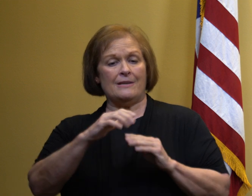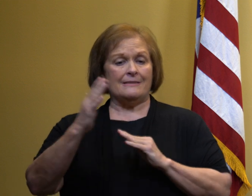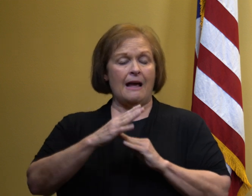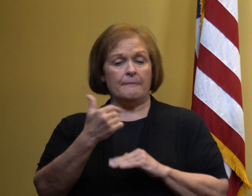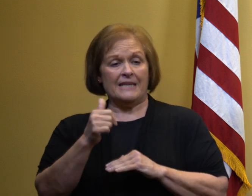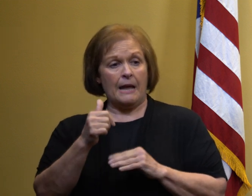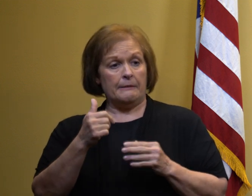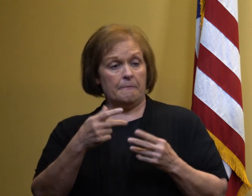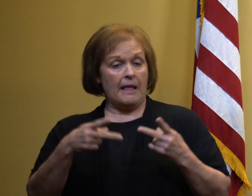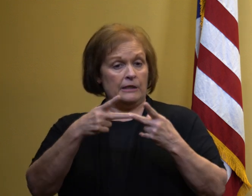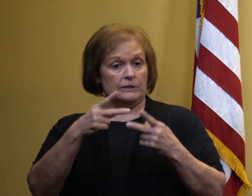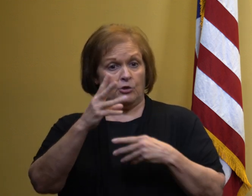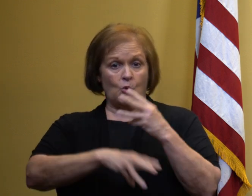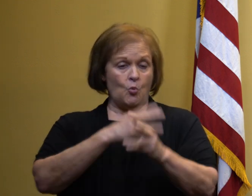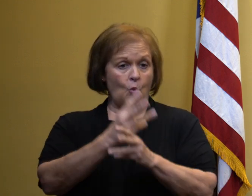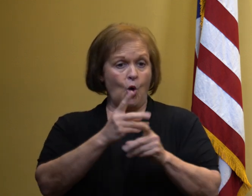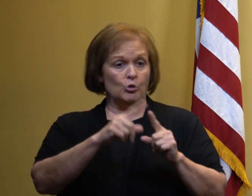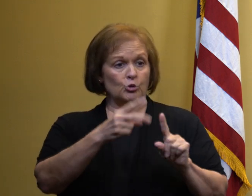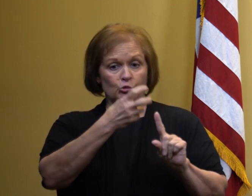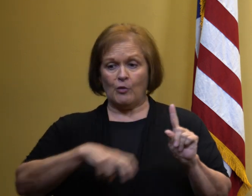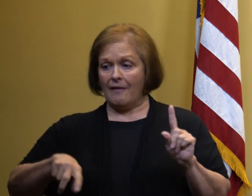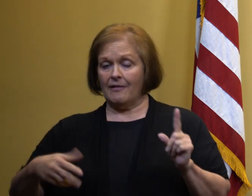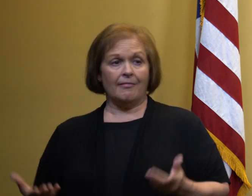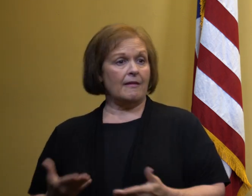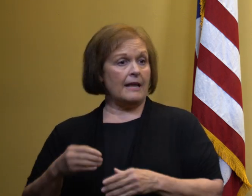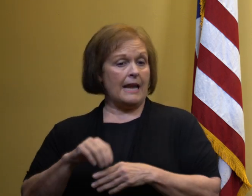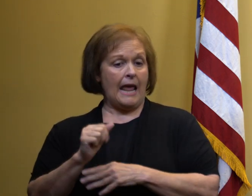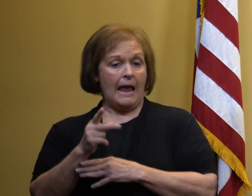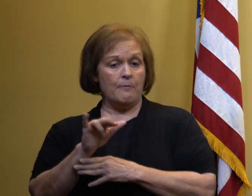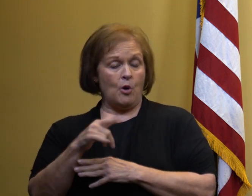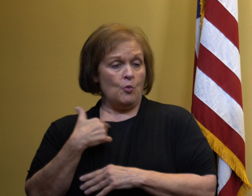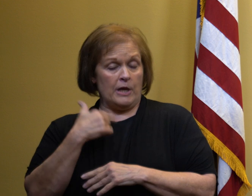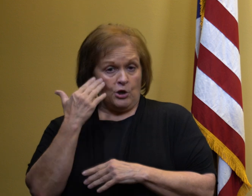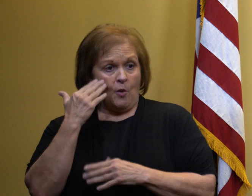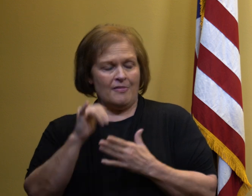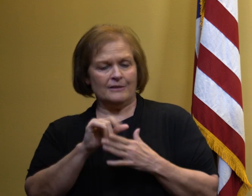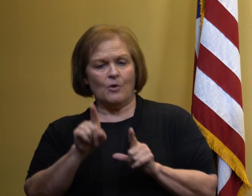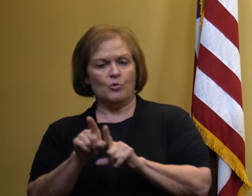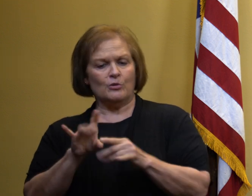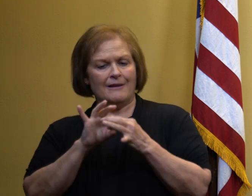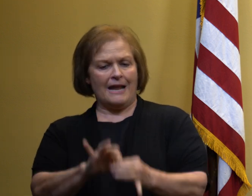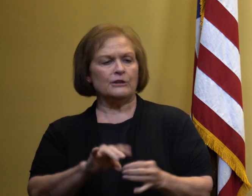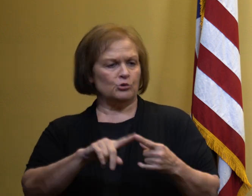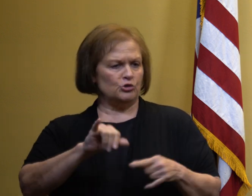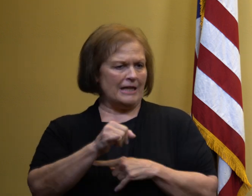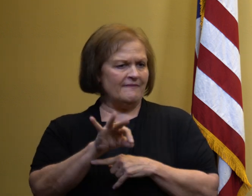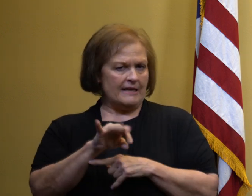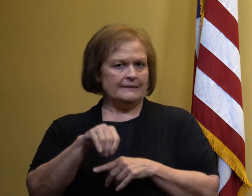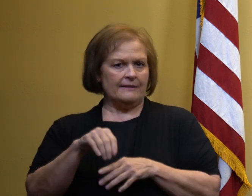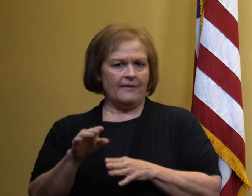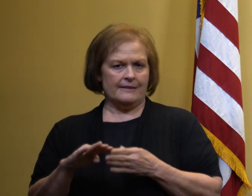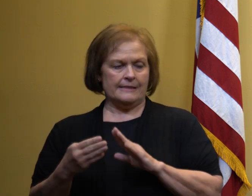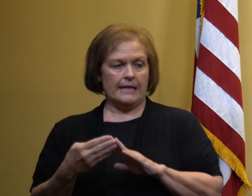10 places in the world to travel in April. And we know that was also connected to Jazz Fest in the